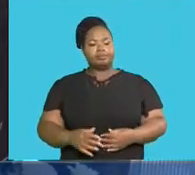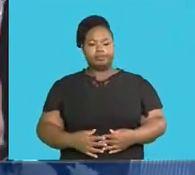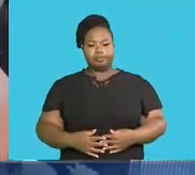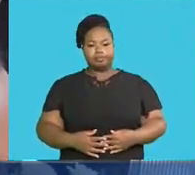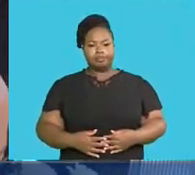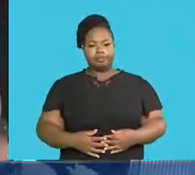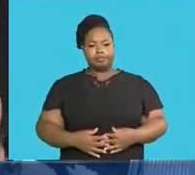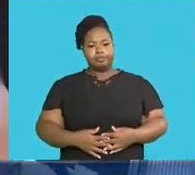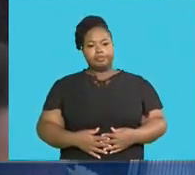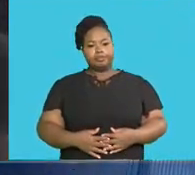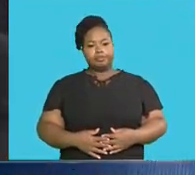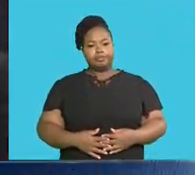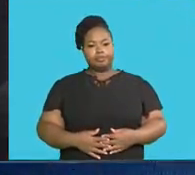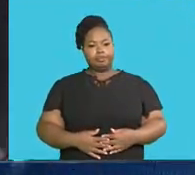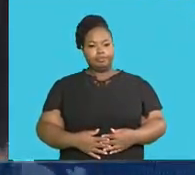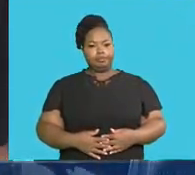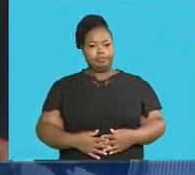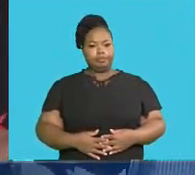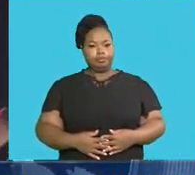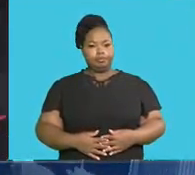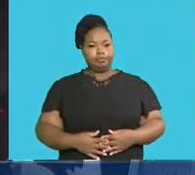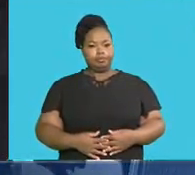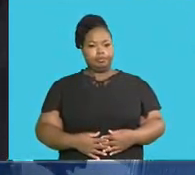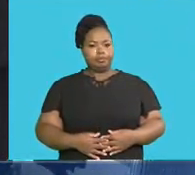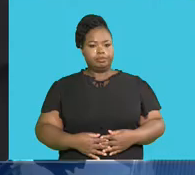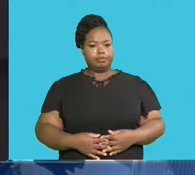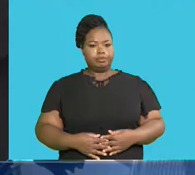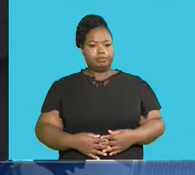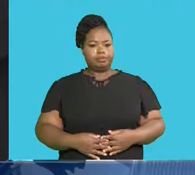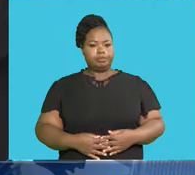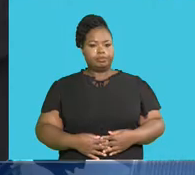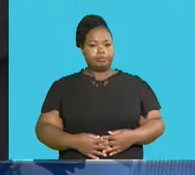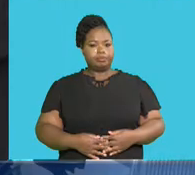Kwiindaba zeSoweto TV ndikunomzabalazo Mduka eGoli.